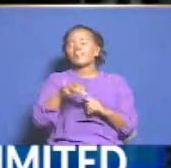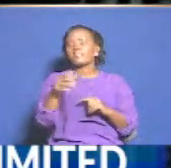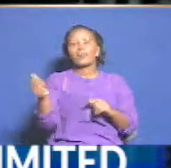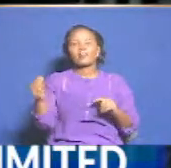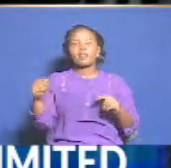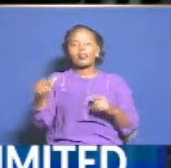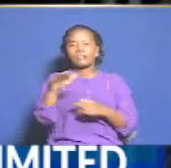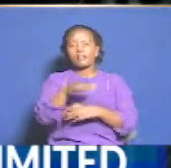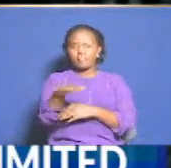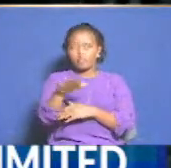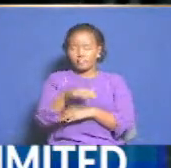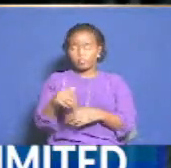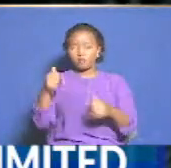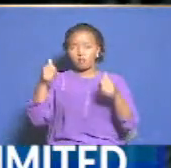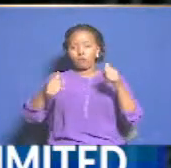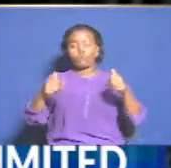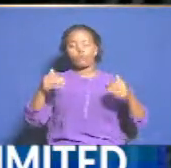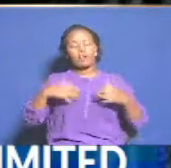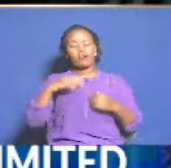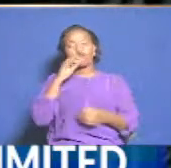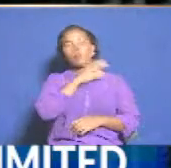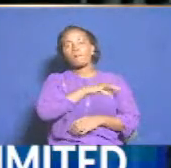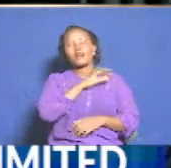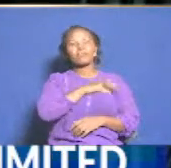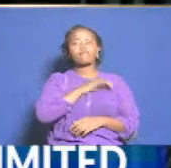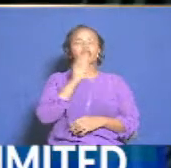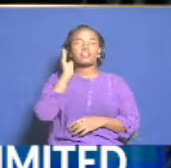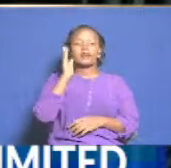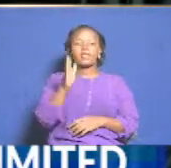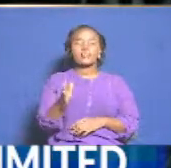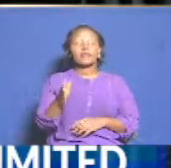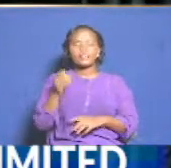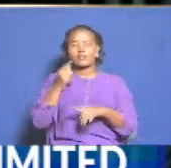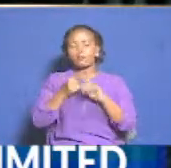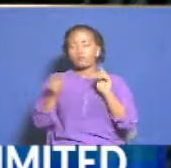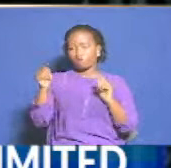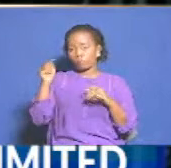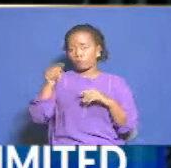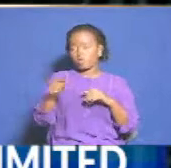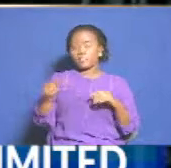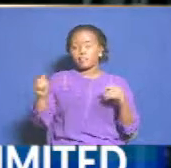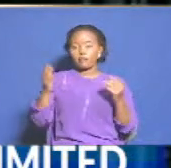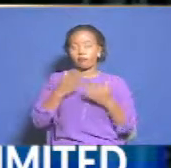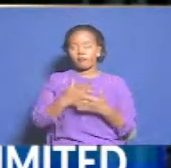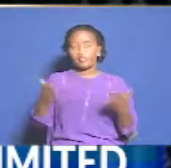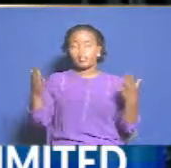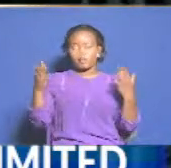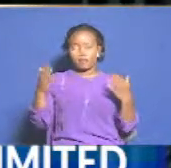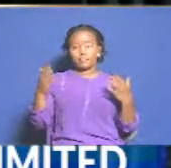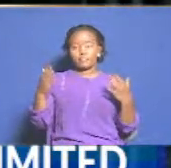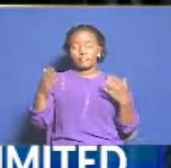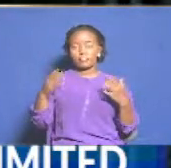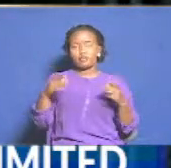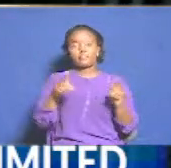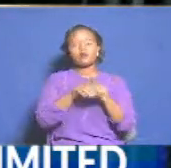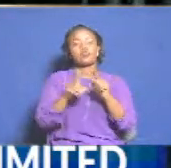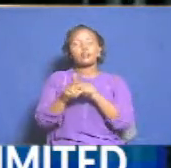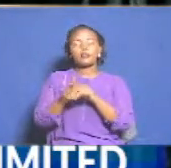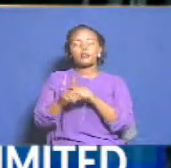industries that will benefit directly from this facility and a similar